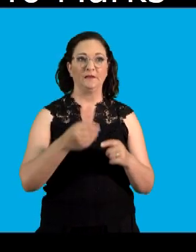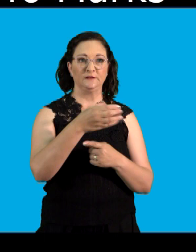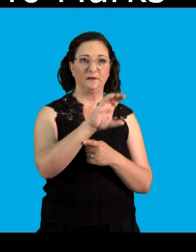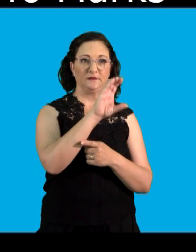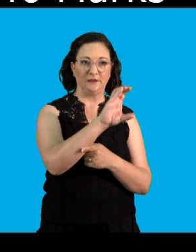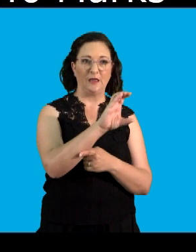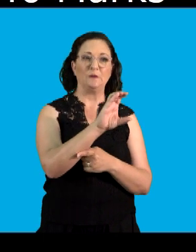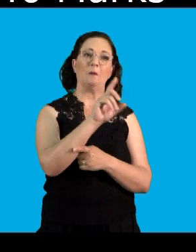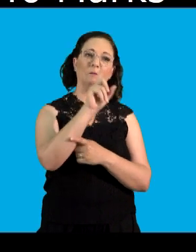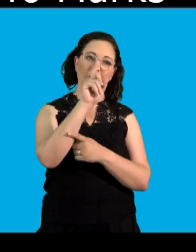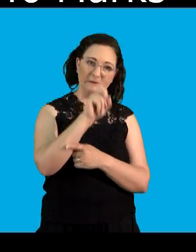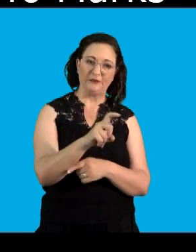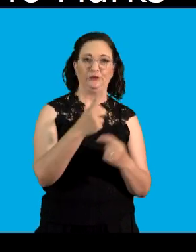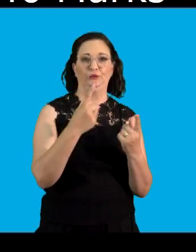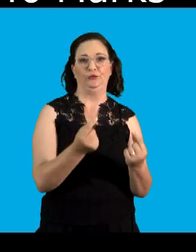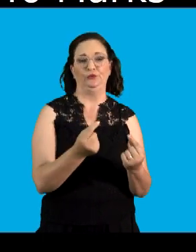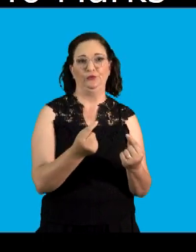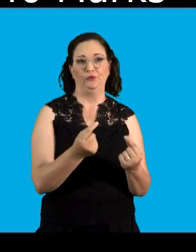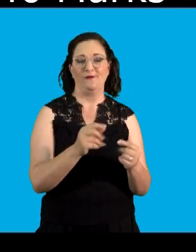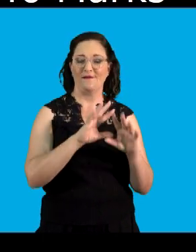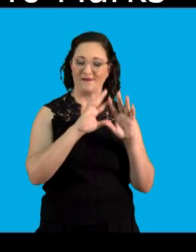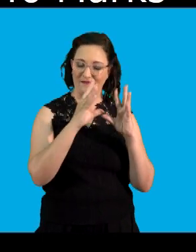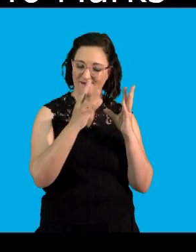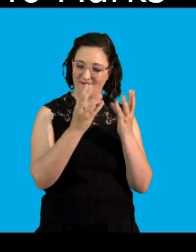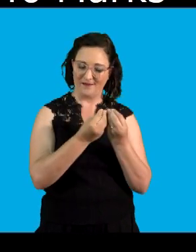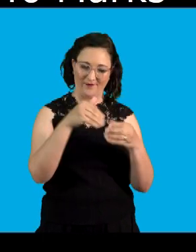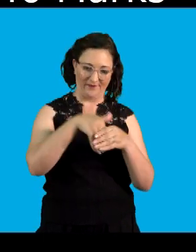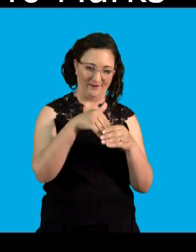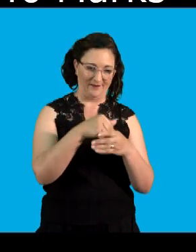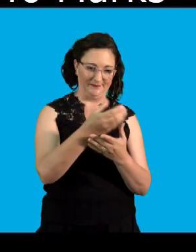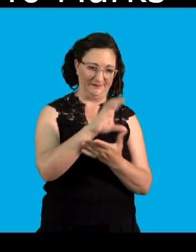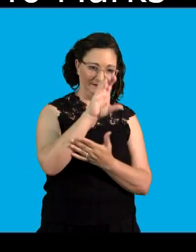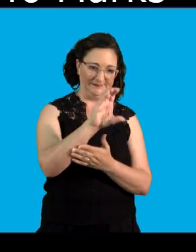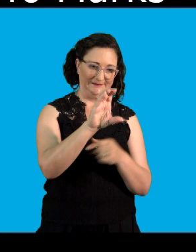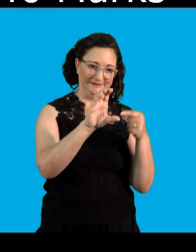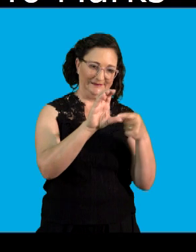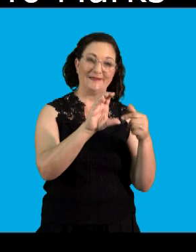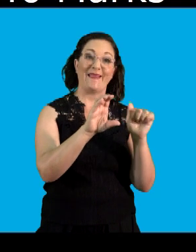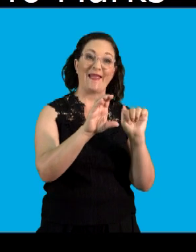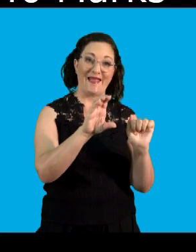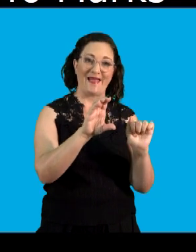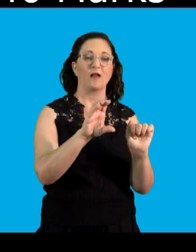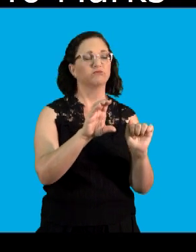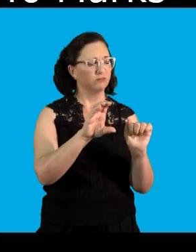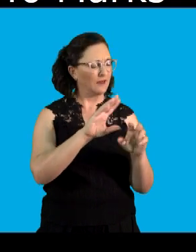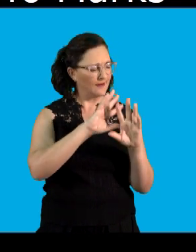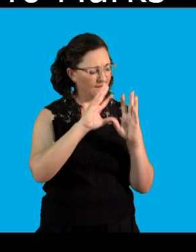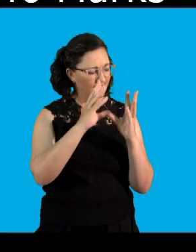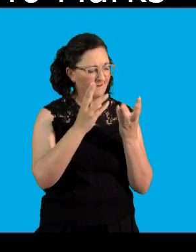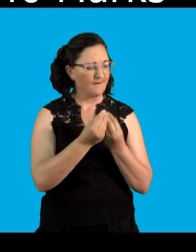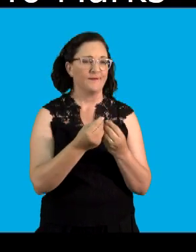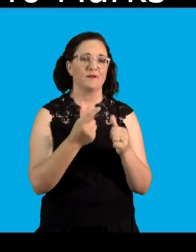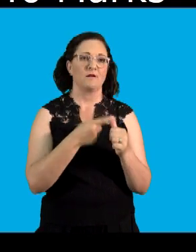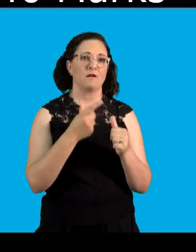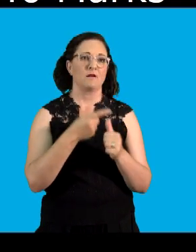What does this mean? It means you answer everything in Section A. Everything has to be answered in